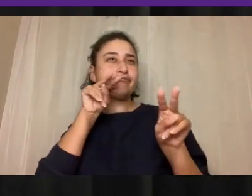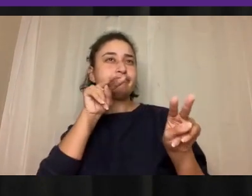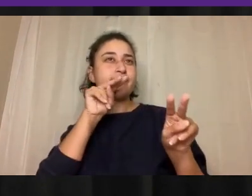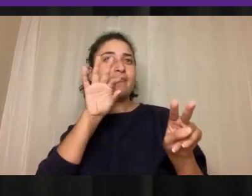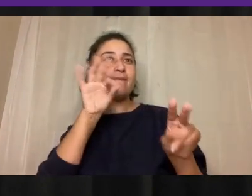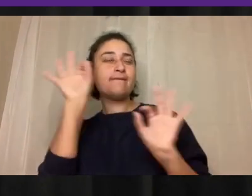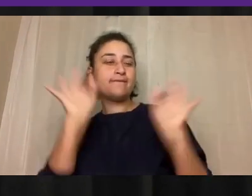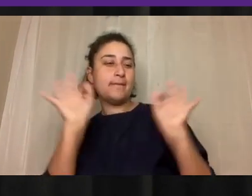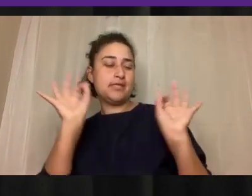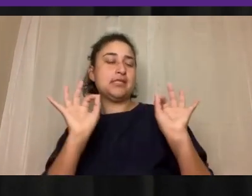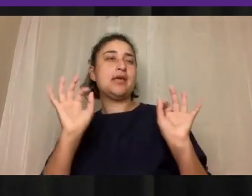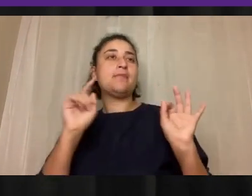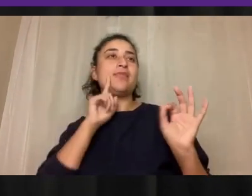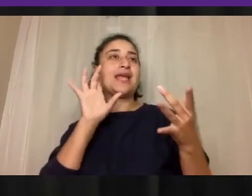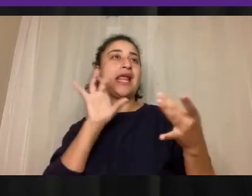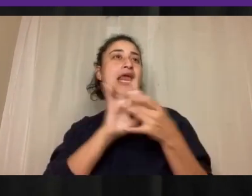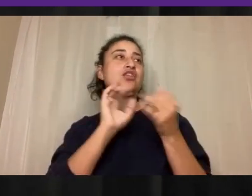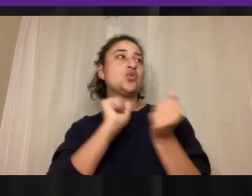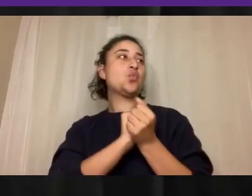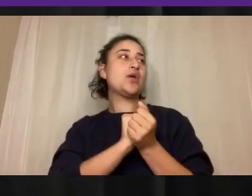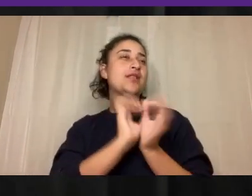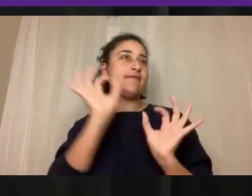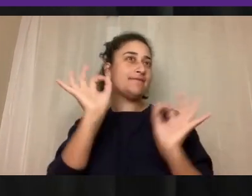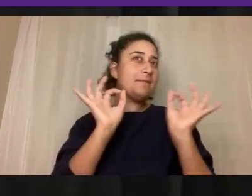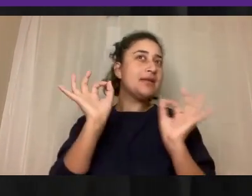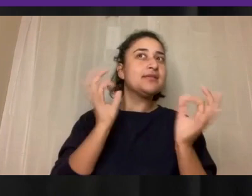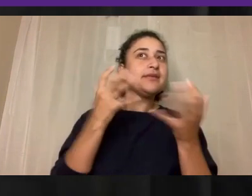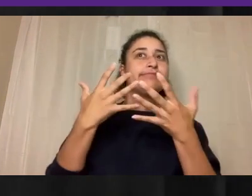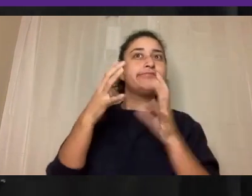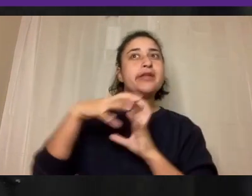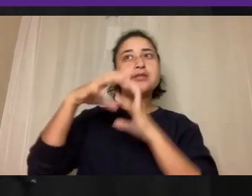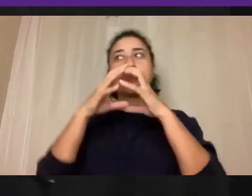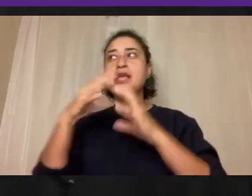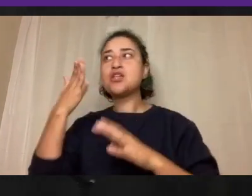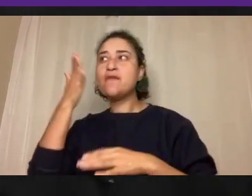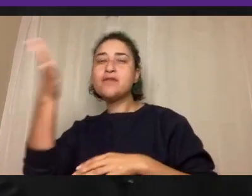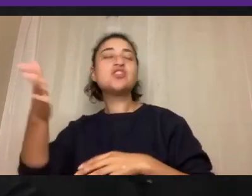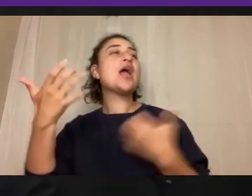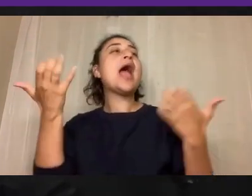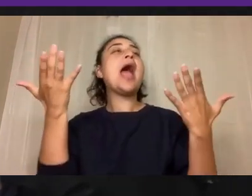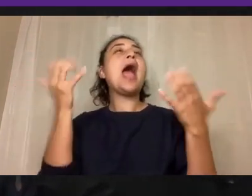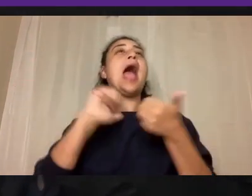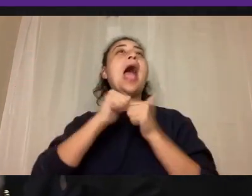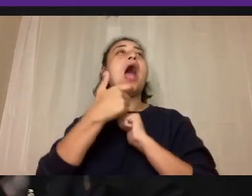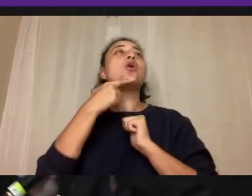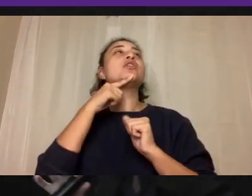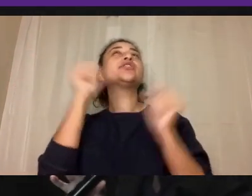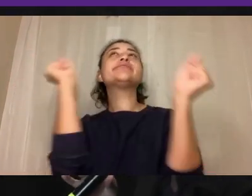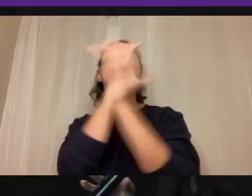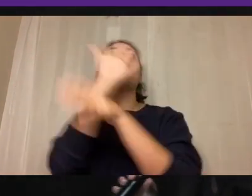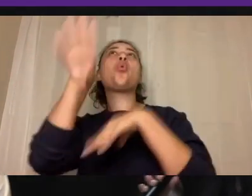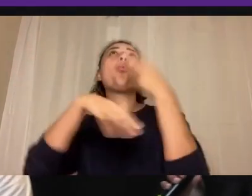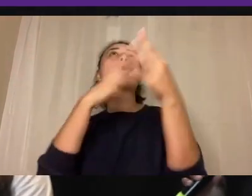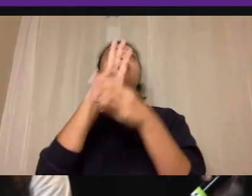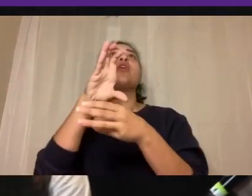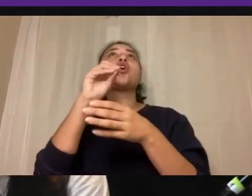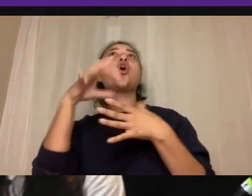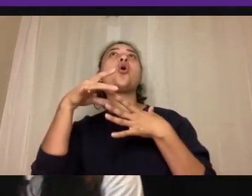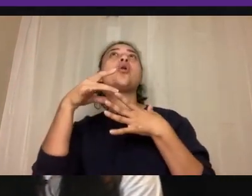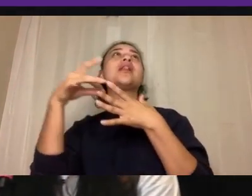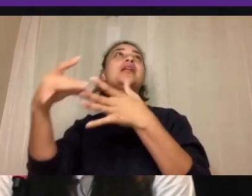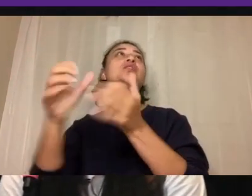So drop some wisdom on us. Like, help us understand how you envision the role of co-leadership and collaboration between Black and Indigenous